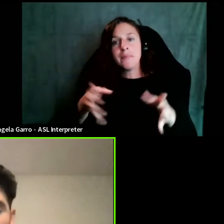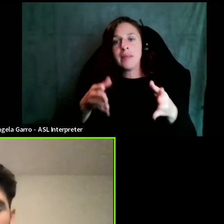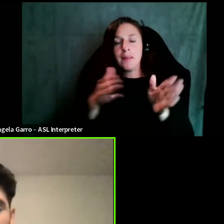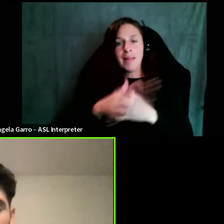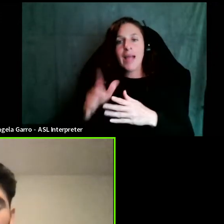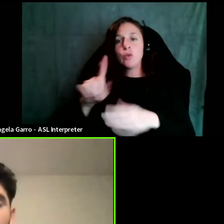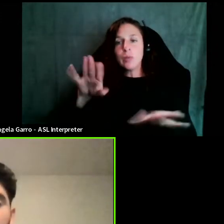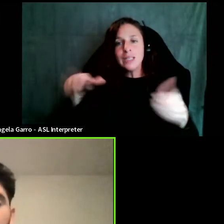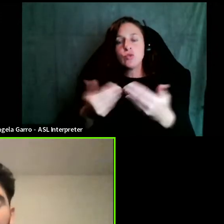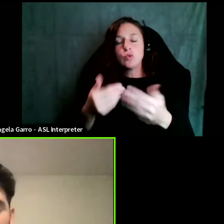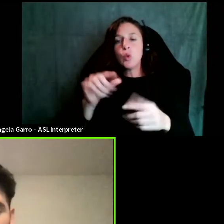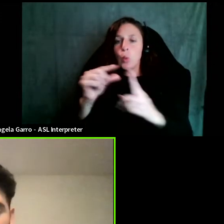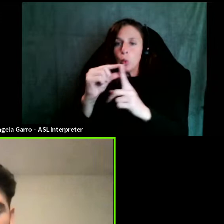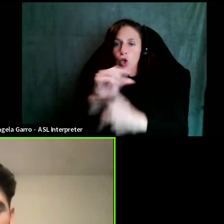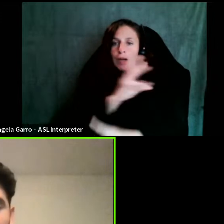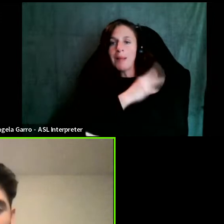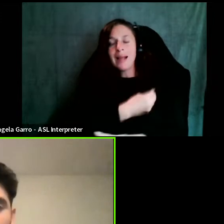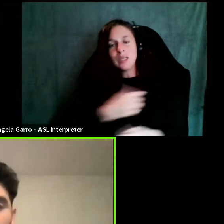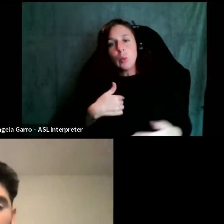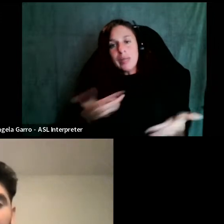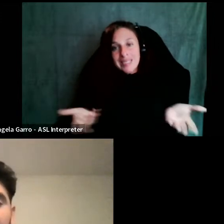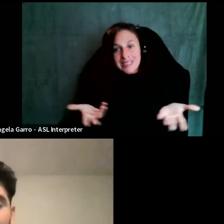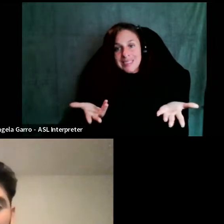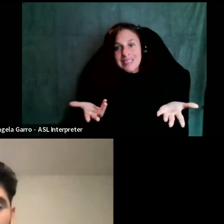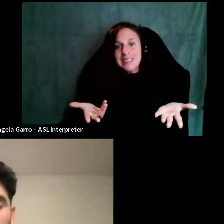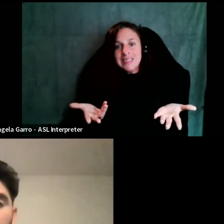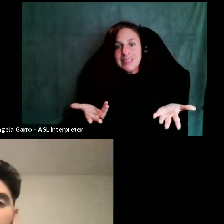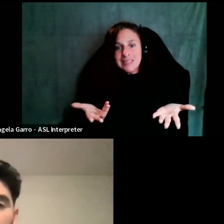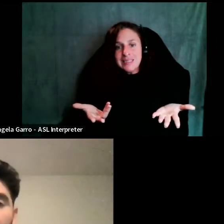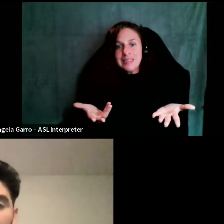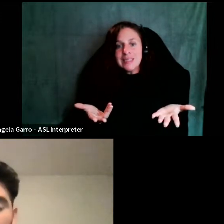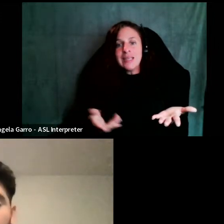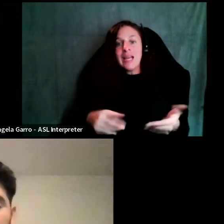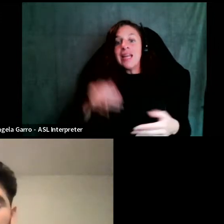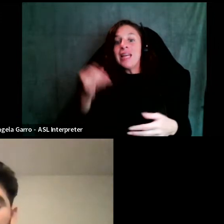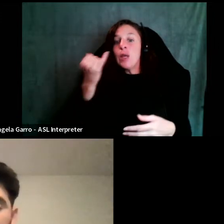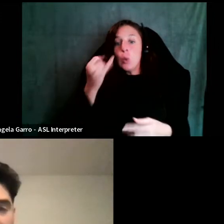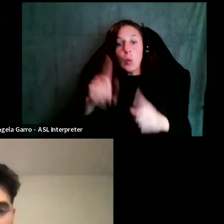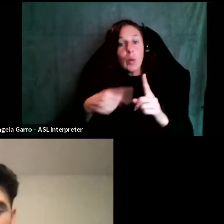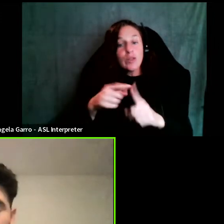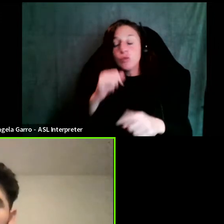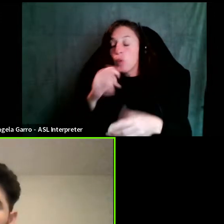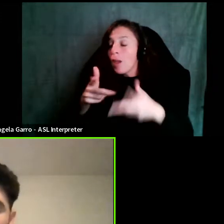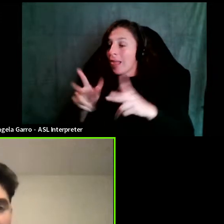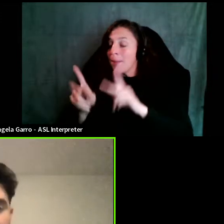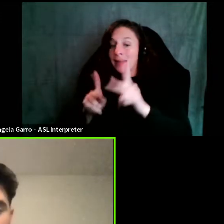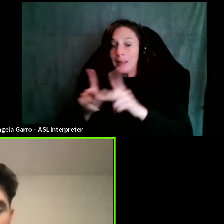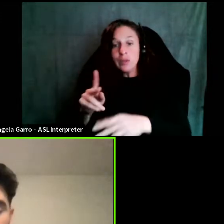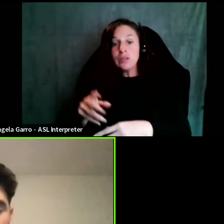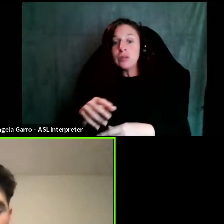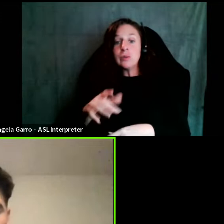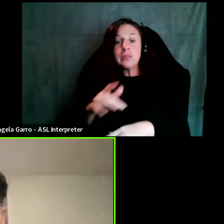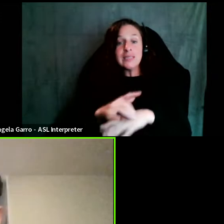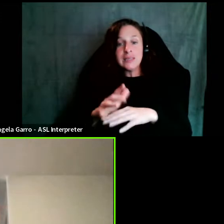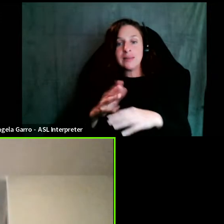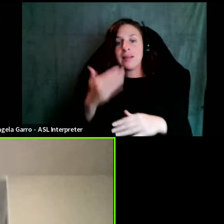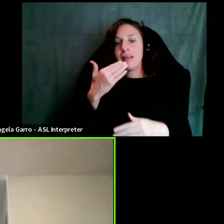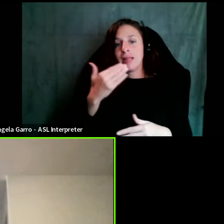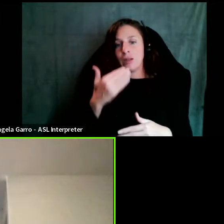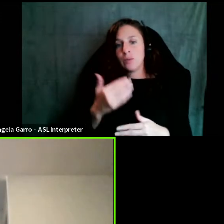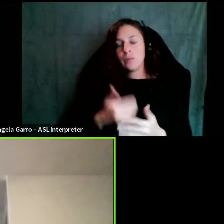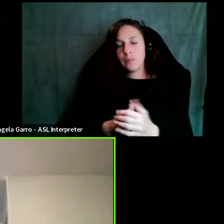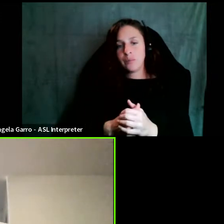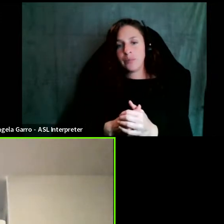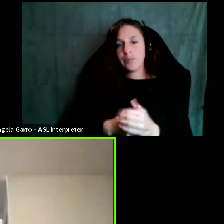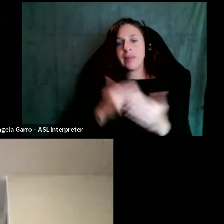the word Palestine, because we do exist. And that is what we hate, when you do not allow people to exist. Thank you. Thank